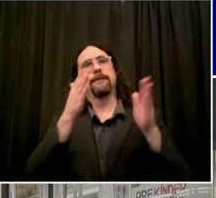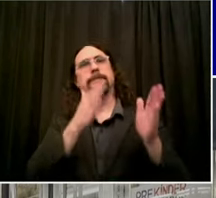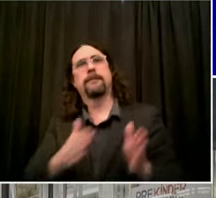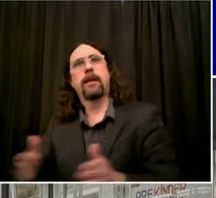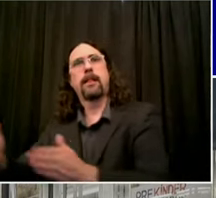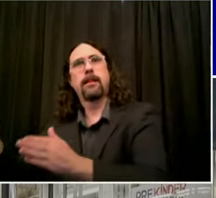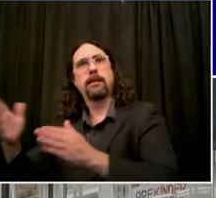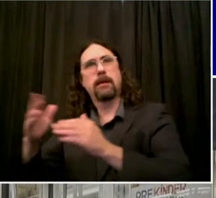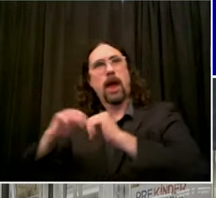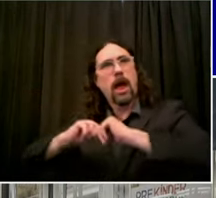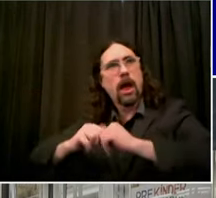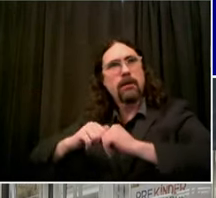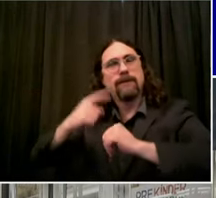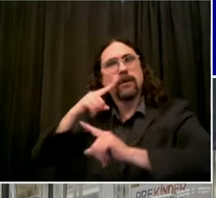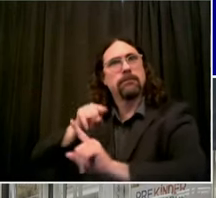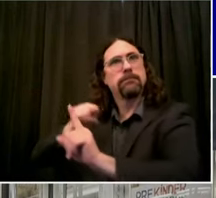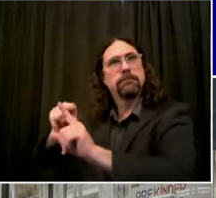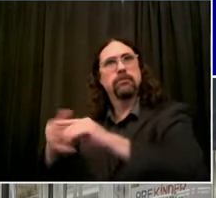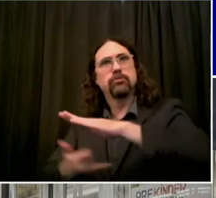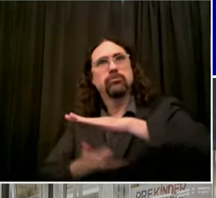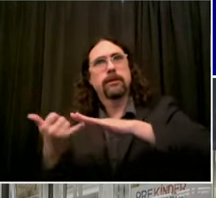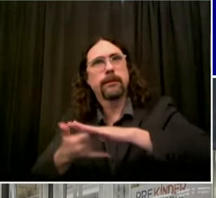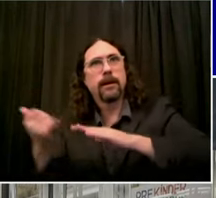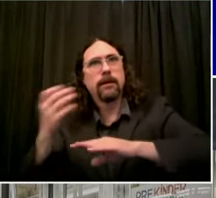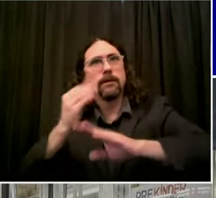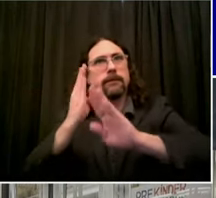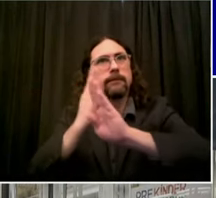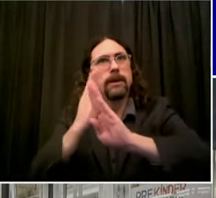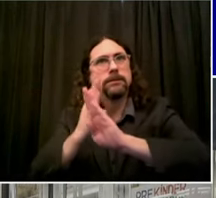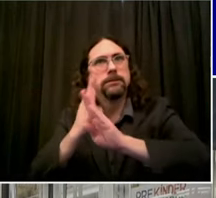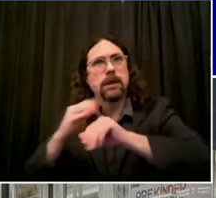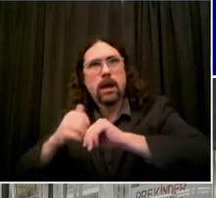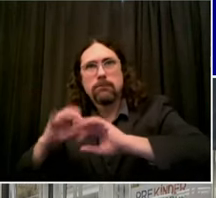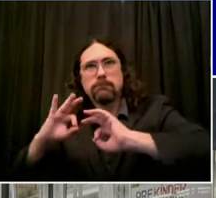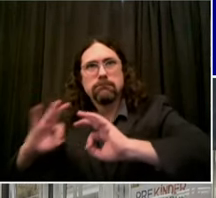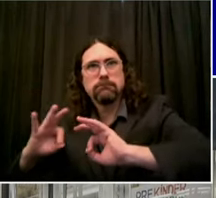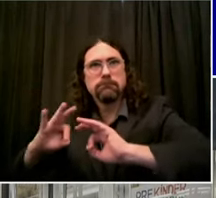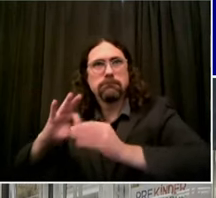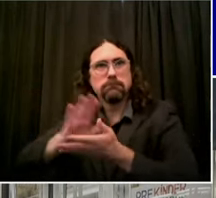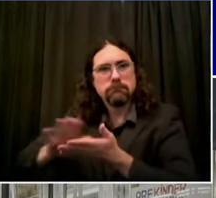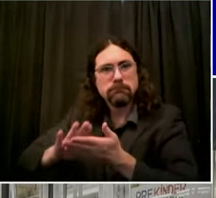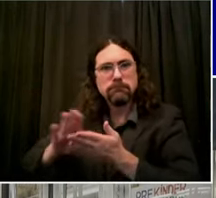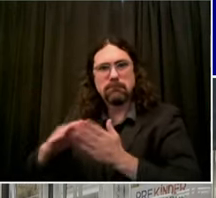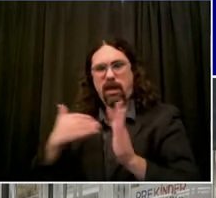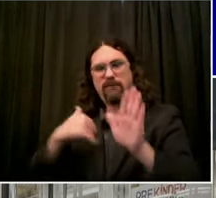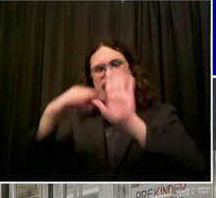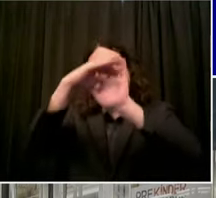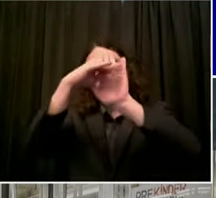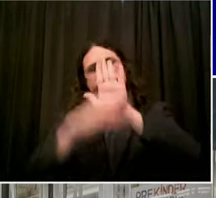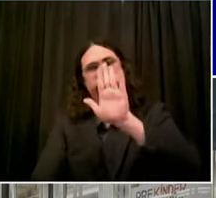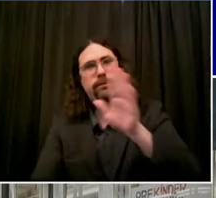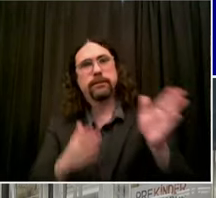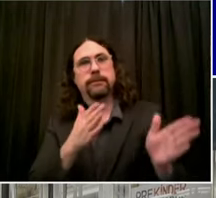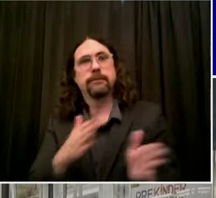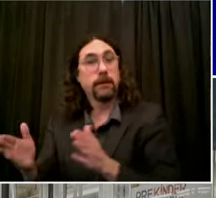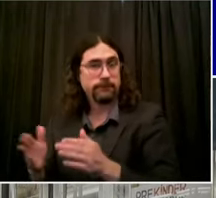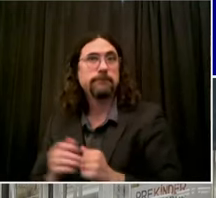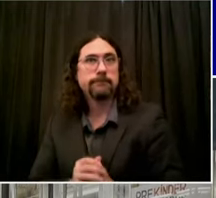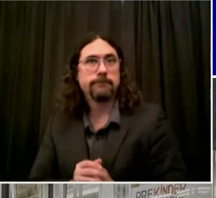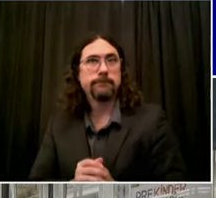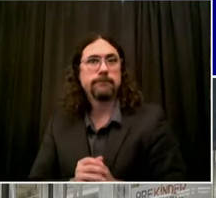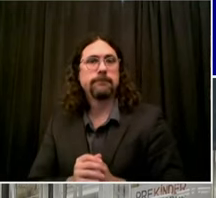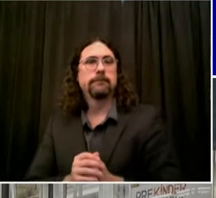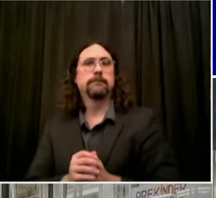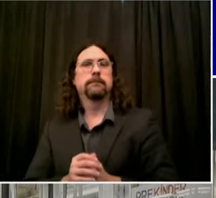that showed, I think, some very real progress. They are looking to do something we need to do, get that service levels, get